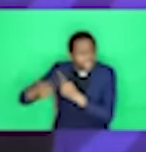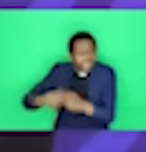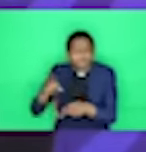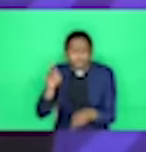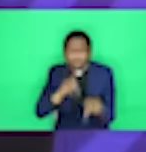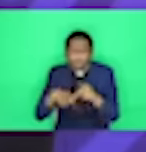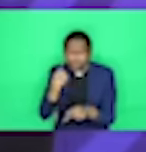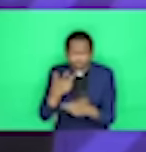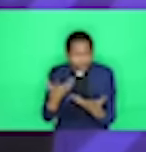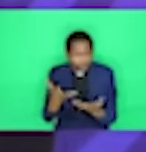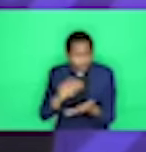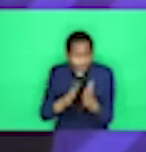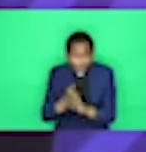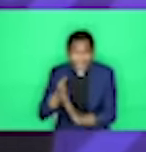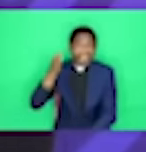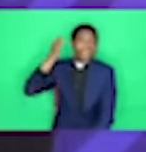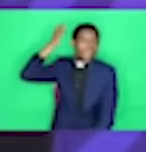want to become in